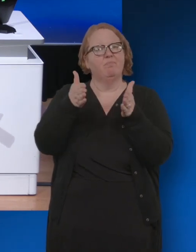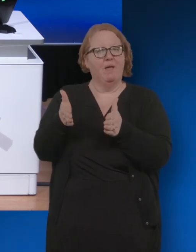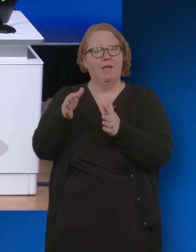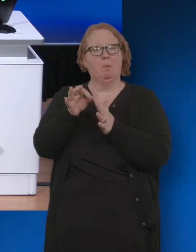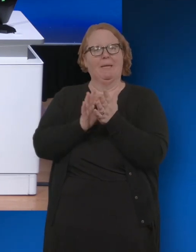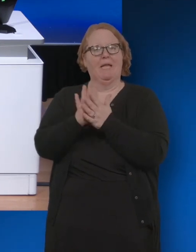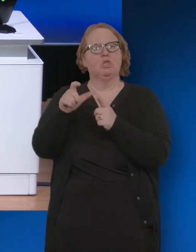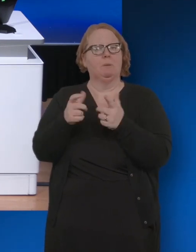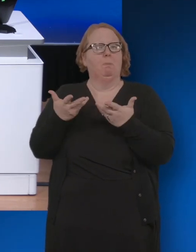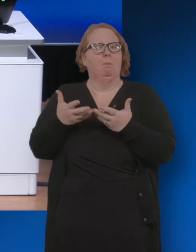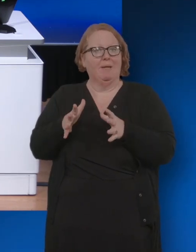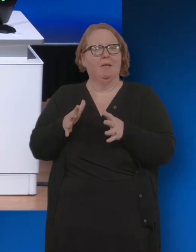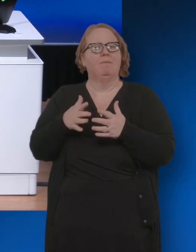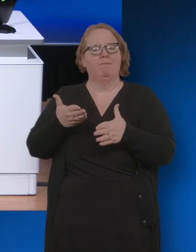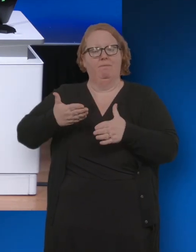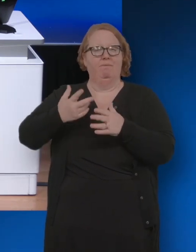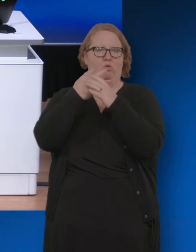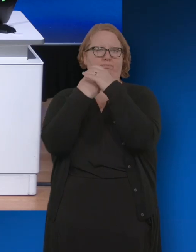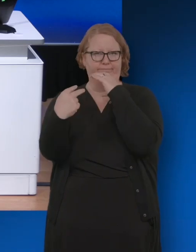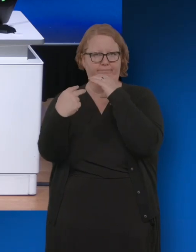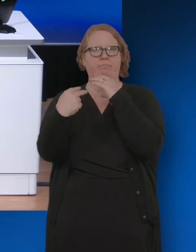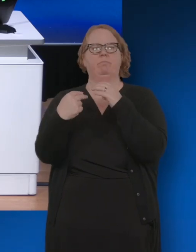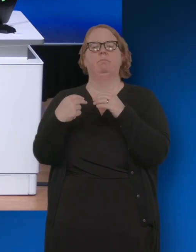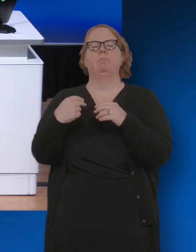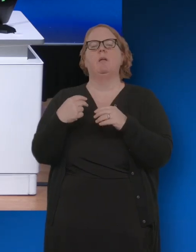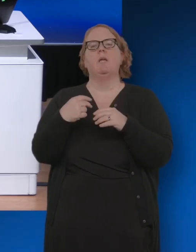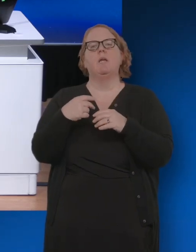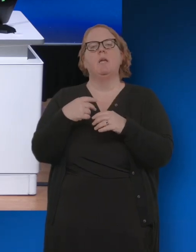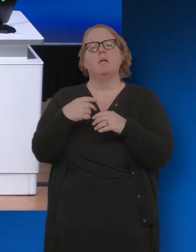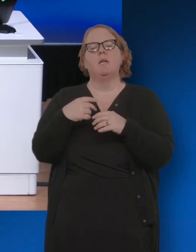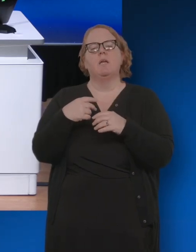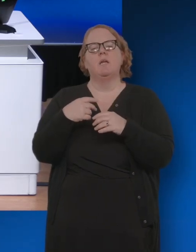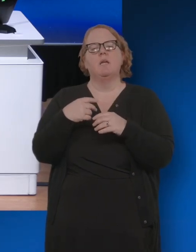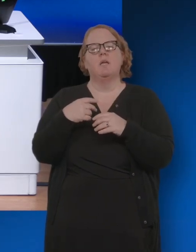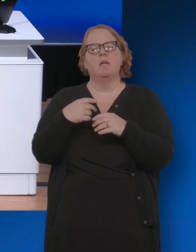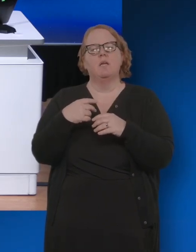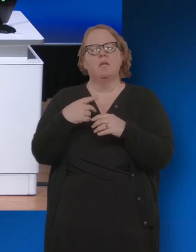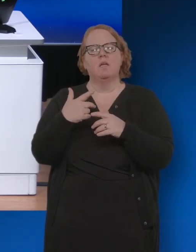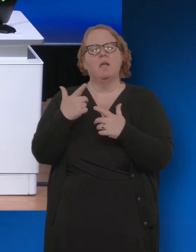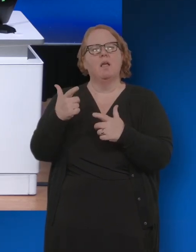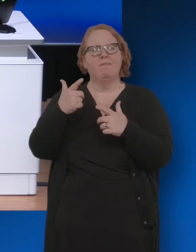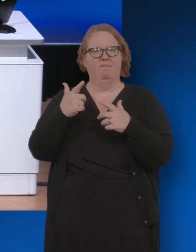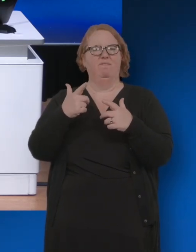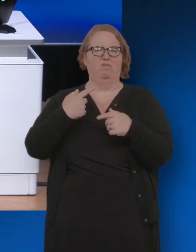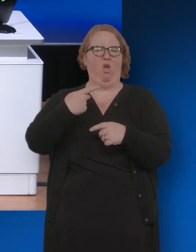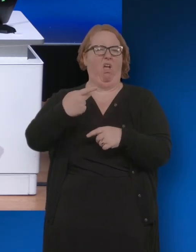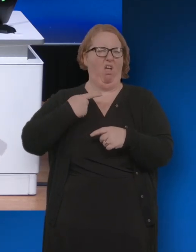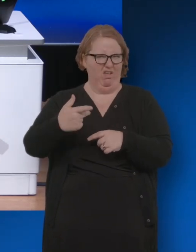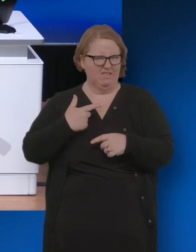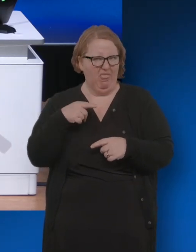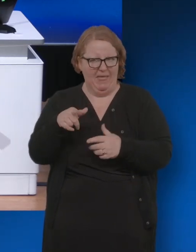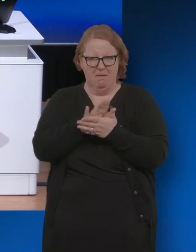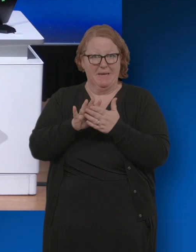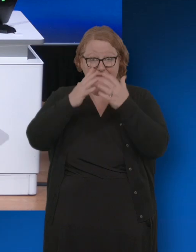her PhD in functional MRI. To you and me, maybe that's brain imaging. She